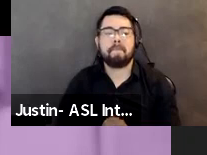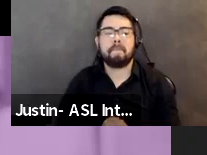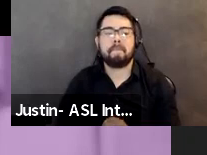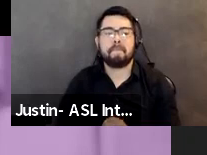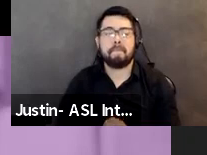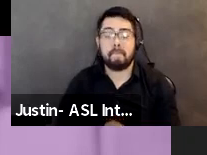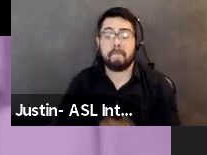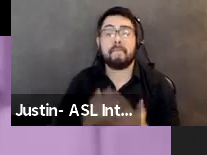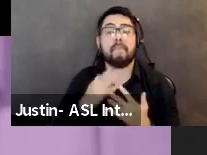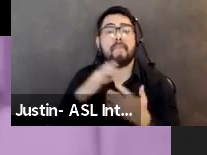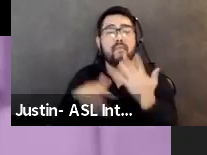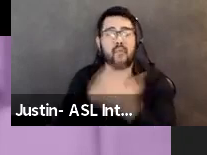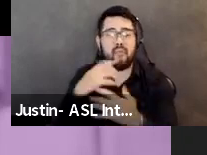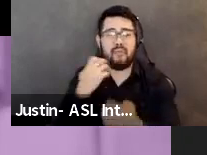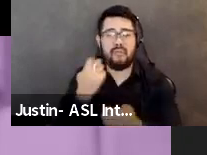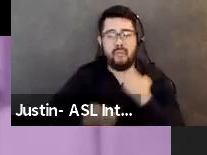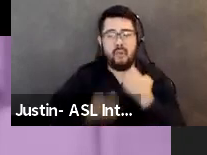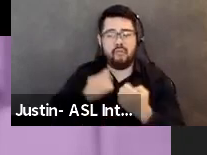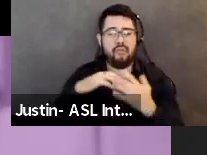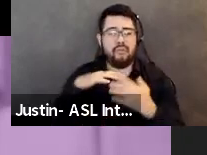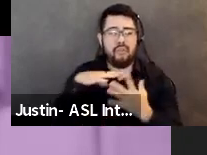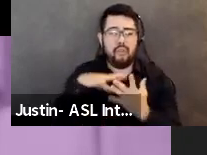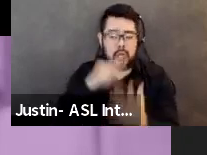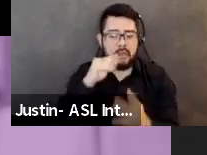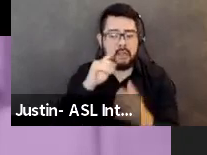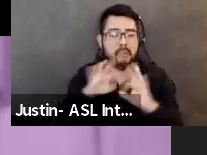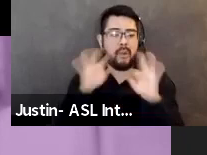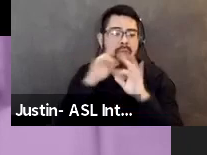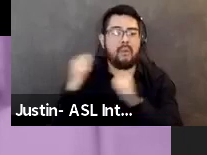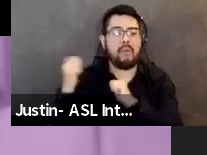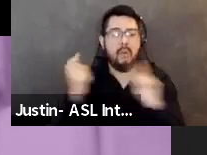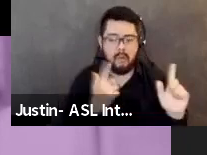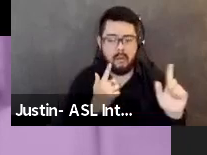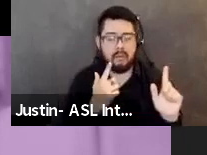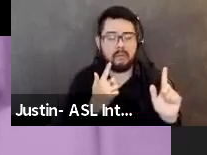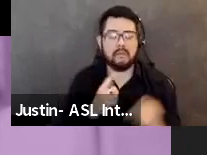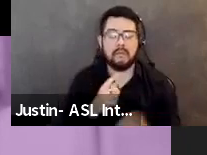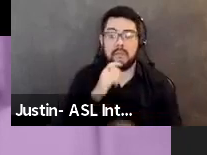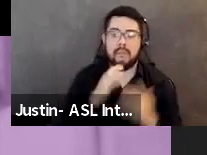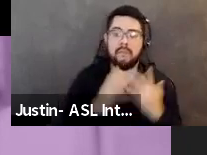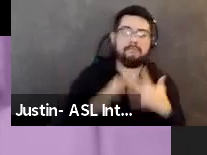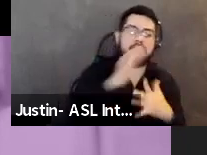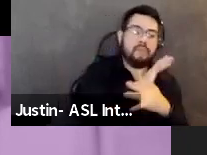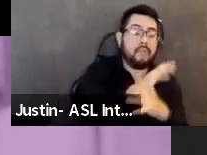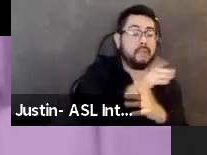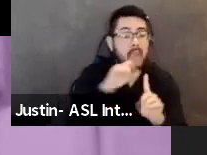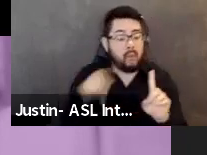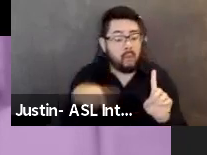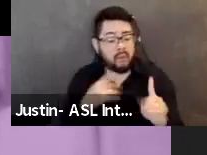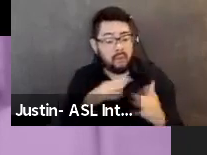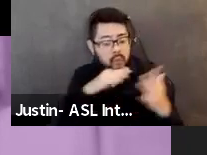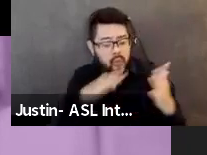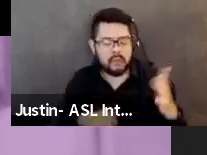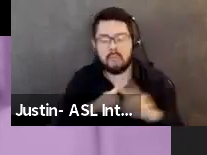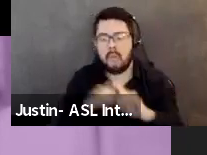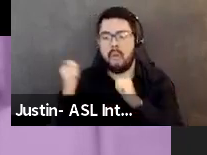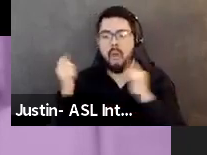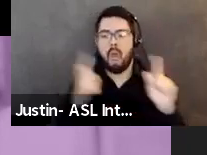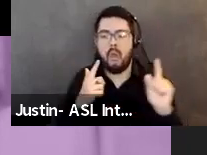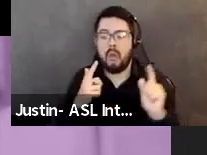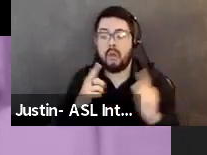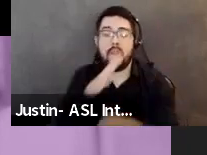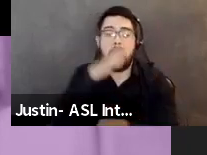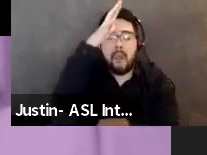that social emotional learning is important for all of our stakeholders it's a top priority not just for our students but for the adults around them we care for their